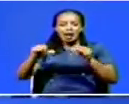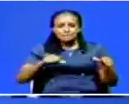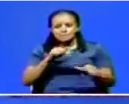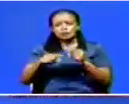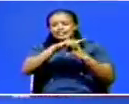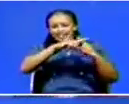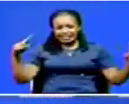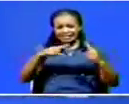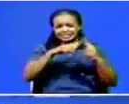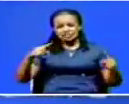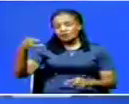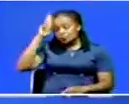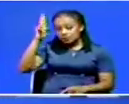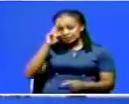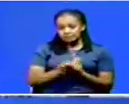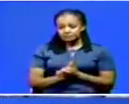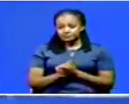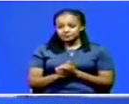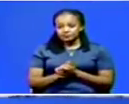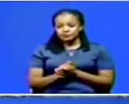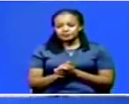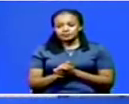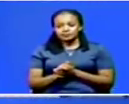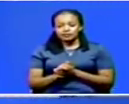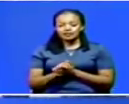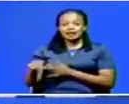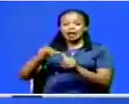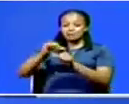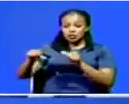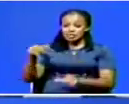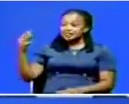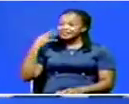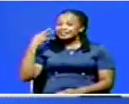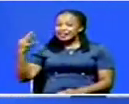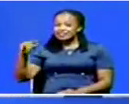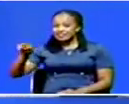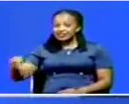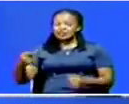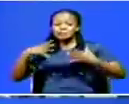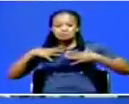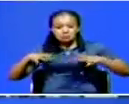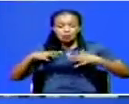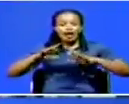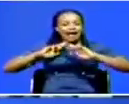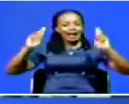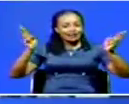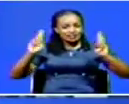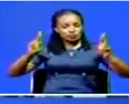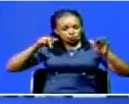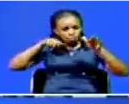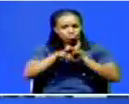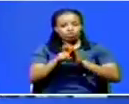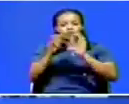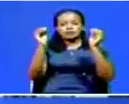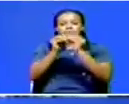extrajudicial killings. At the Wild Waters Complex, about 3,000 coast delegates convened to brainstorm on their BBI report ahead of the